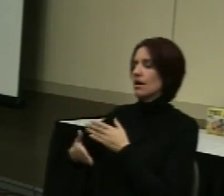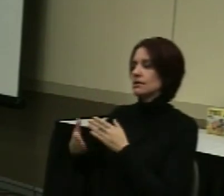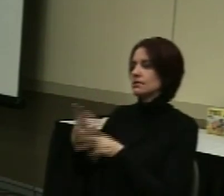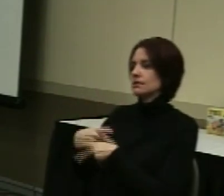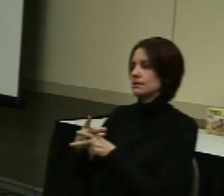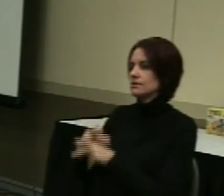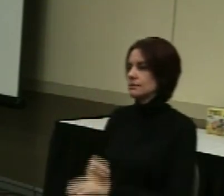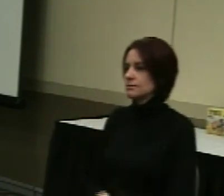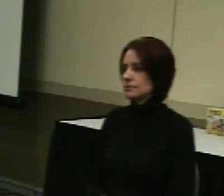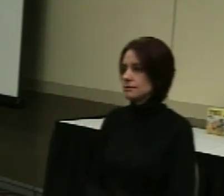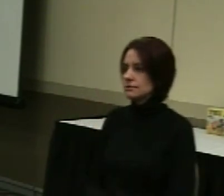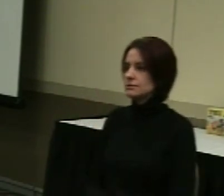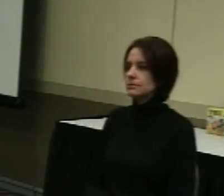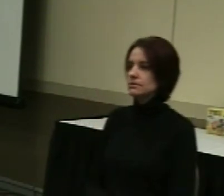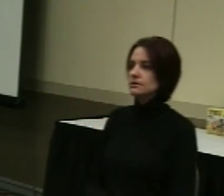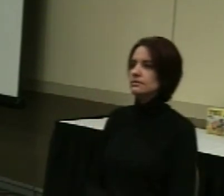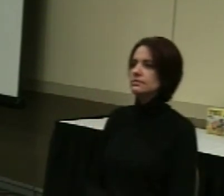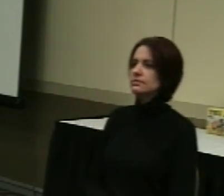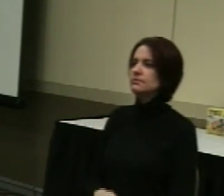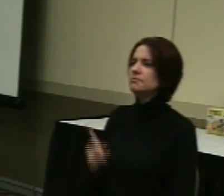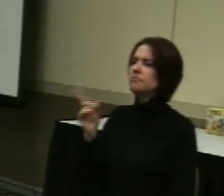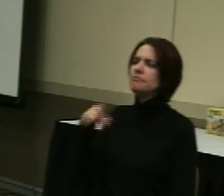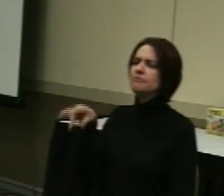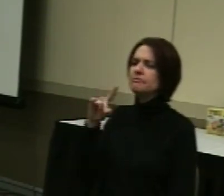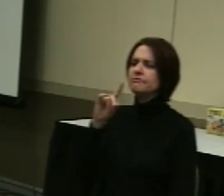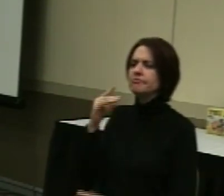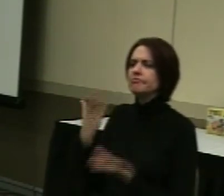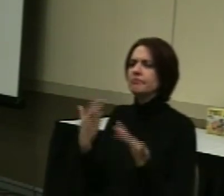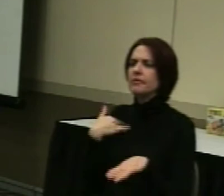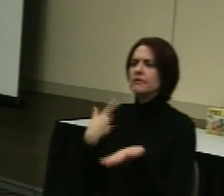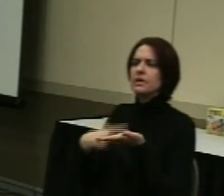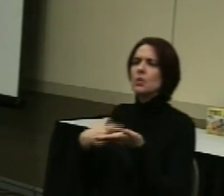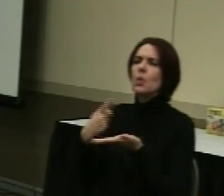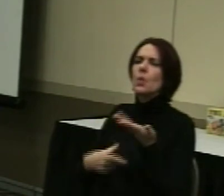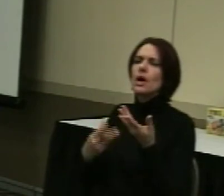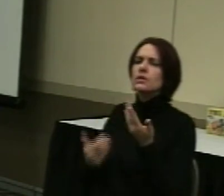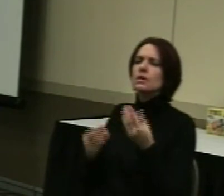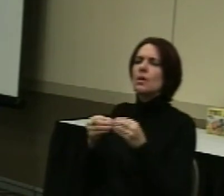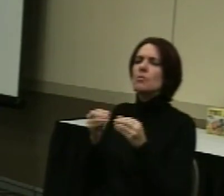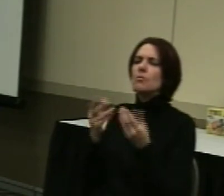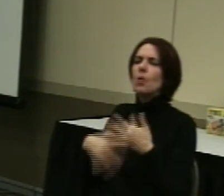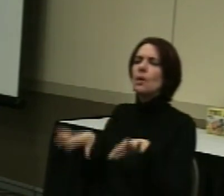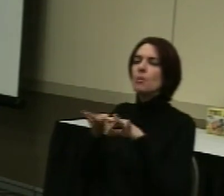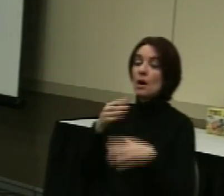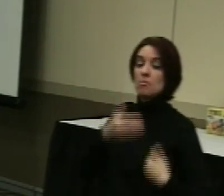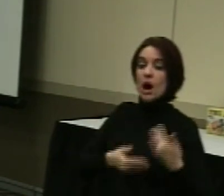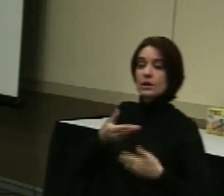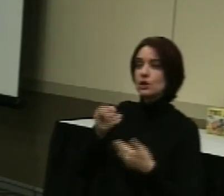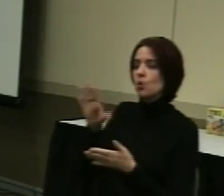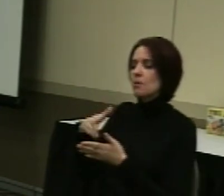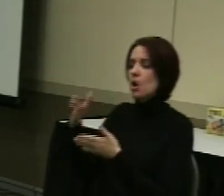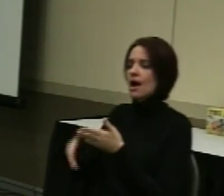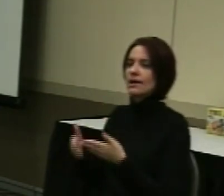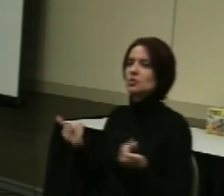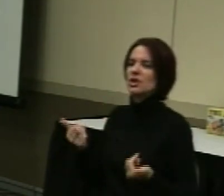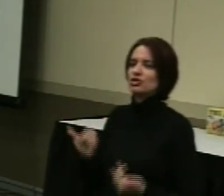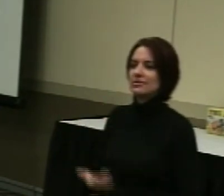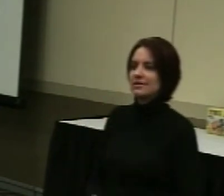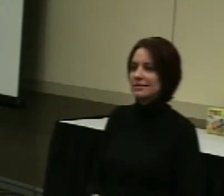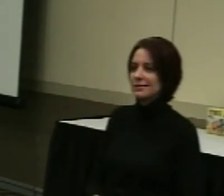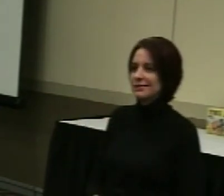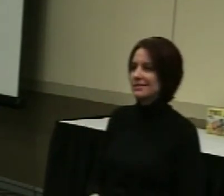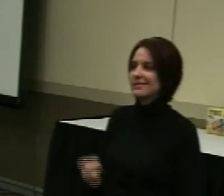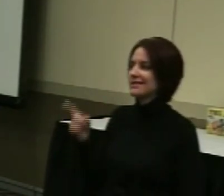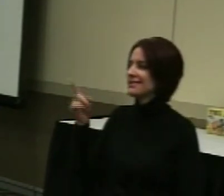you ever got into discussions about what's more important, process or product? I'm sure you have, haven't you? What wins for